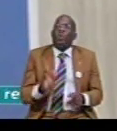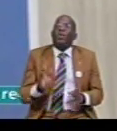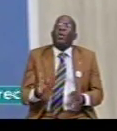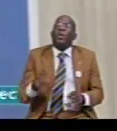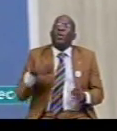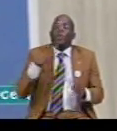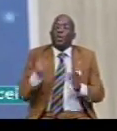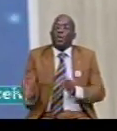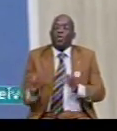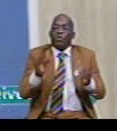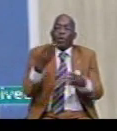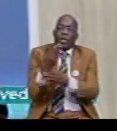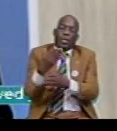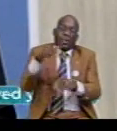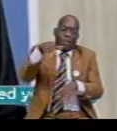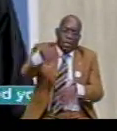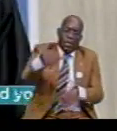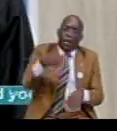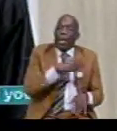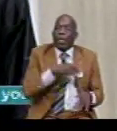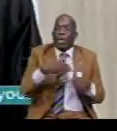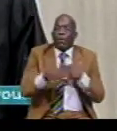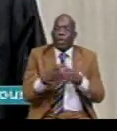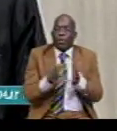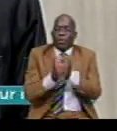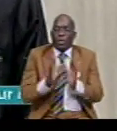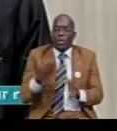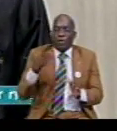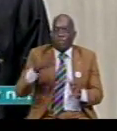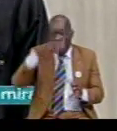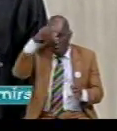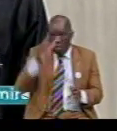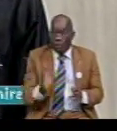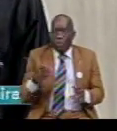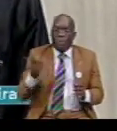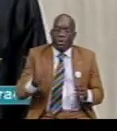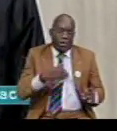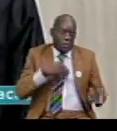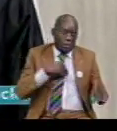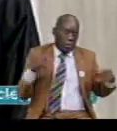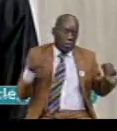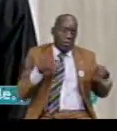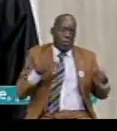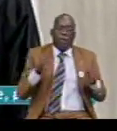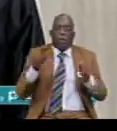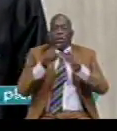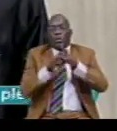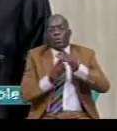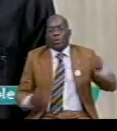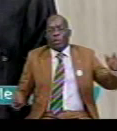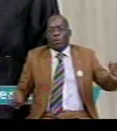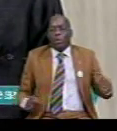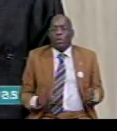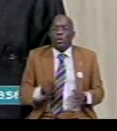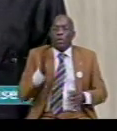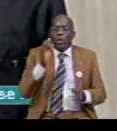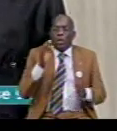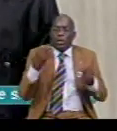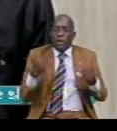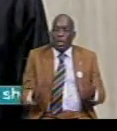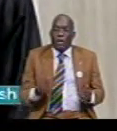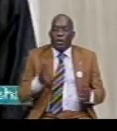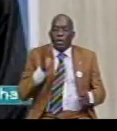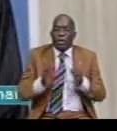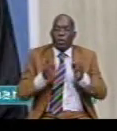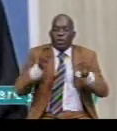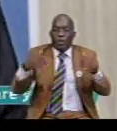from the man of God, the chest pain went away. Praise the Lord. Now, if you have had a pain before, of